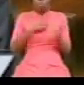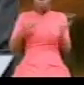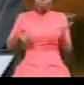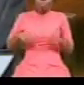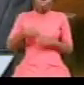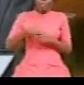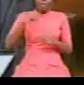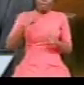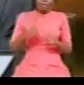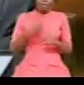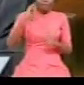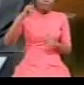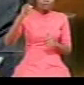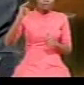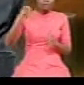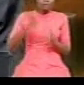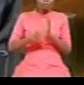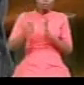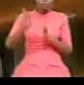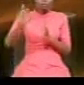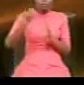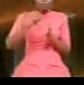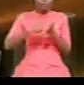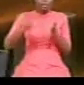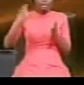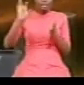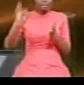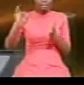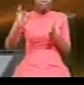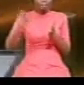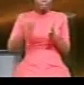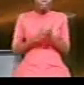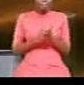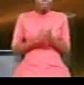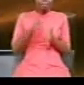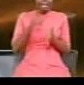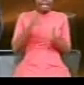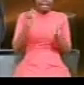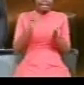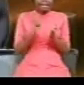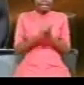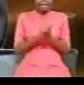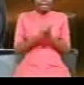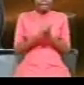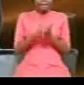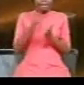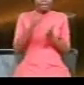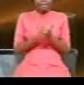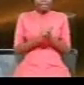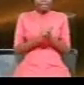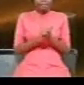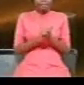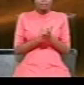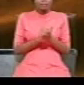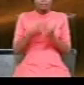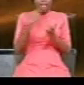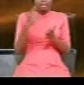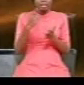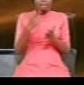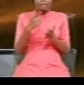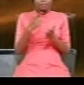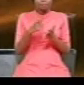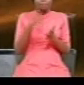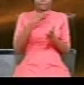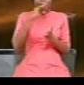2, verse 9. In 1 John chapter 2, verse 9, he that